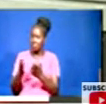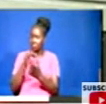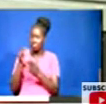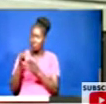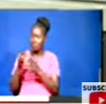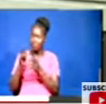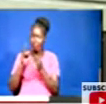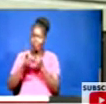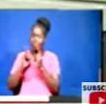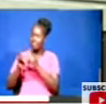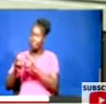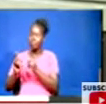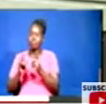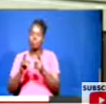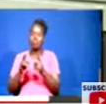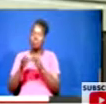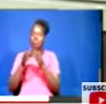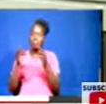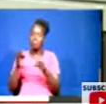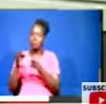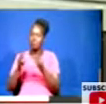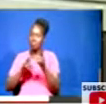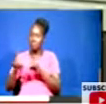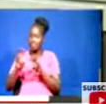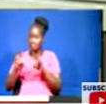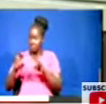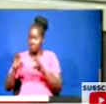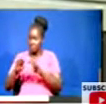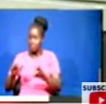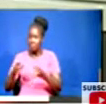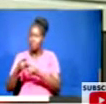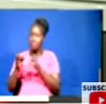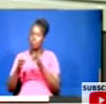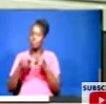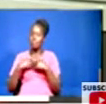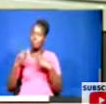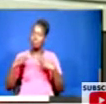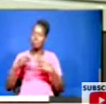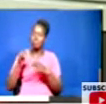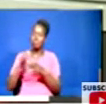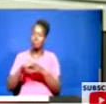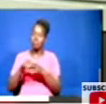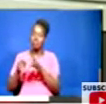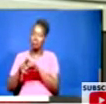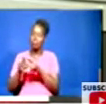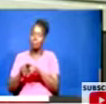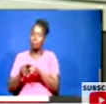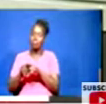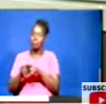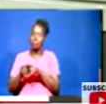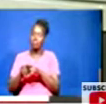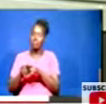around going low for long distances looking for market. But if we have people who can also invest